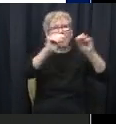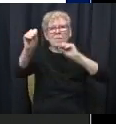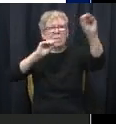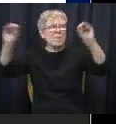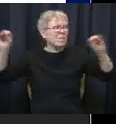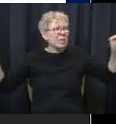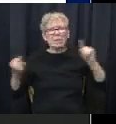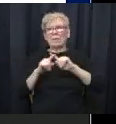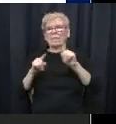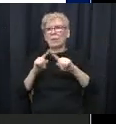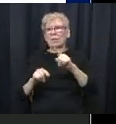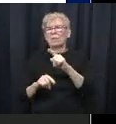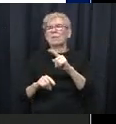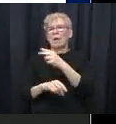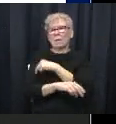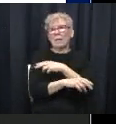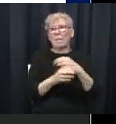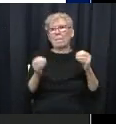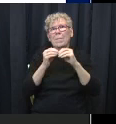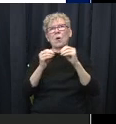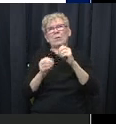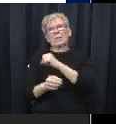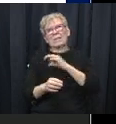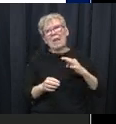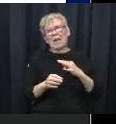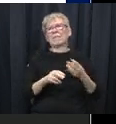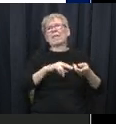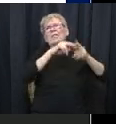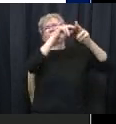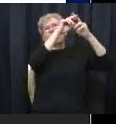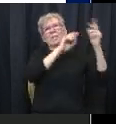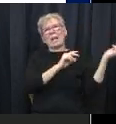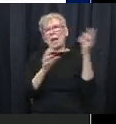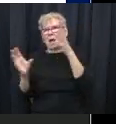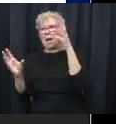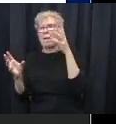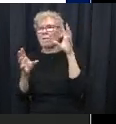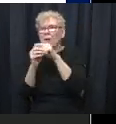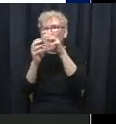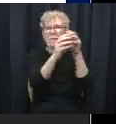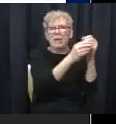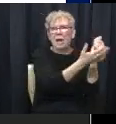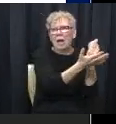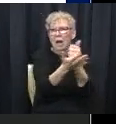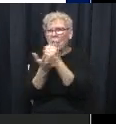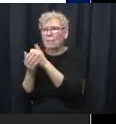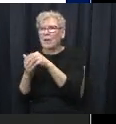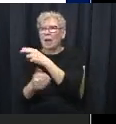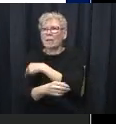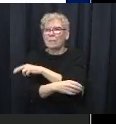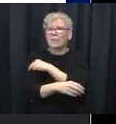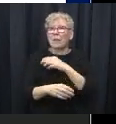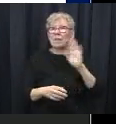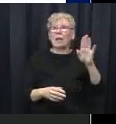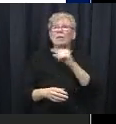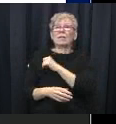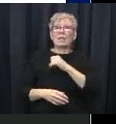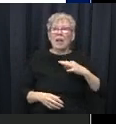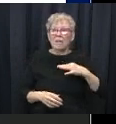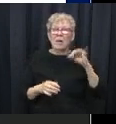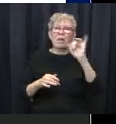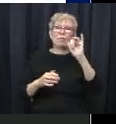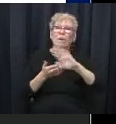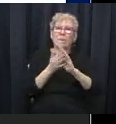as their staff were sick or they needed more staff to meet demand. And we're a long way from that